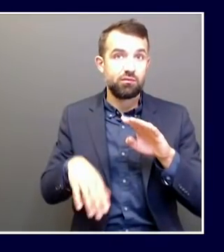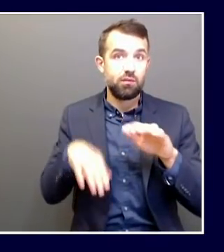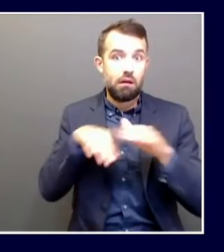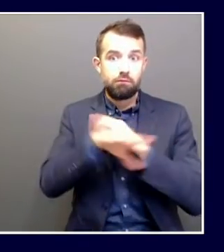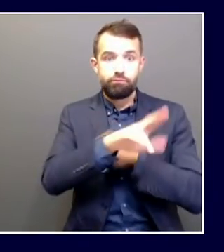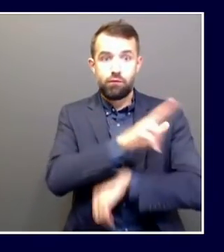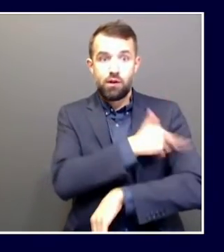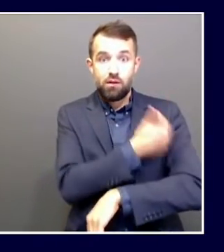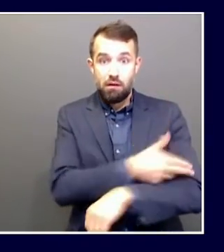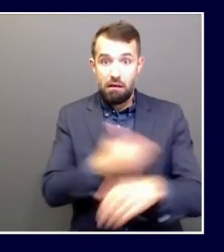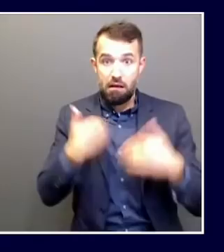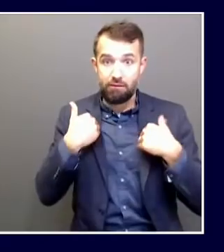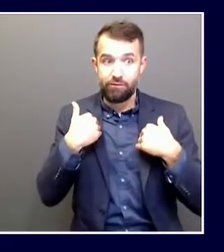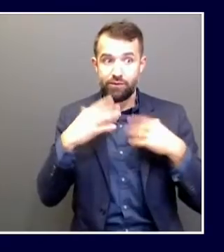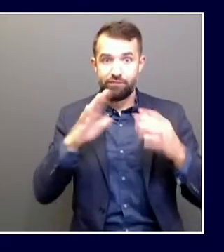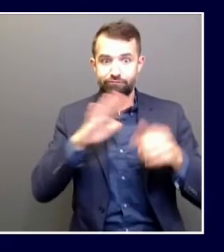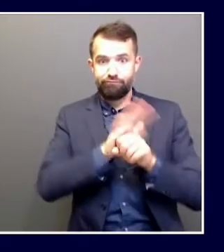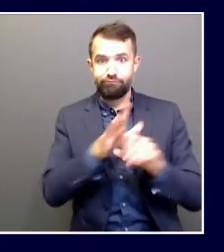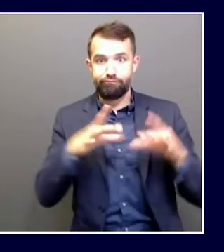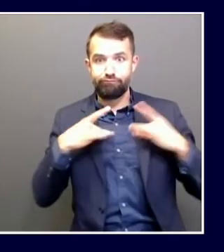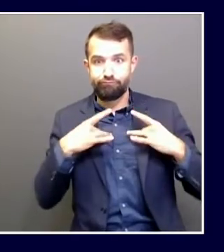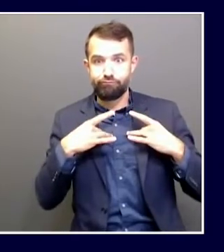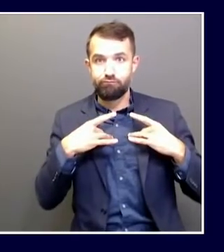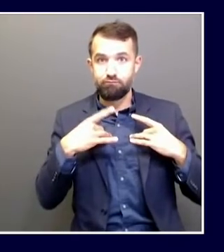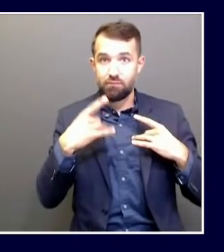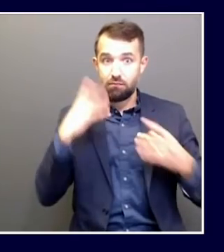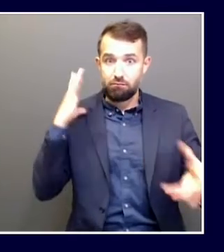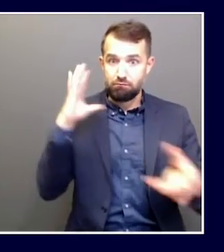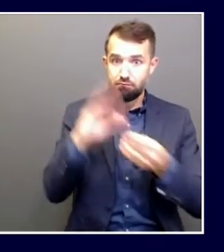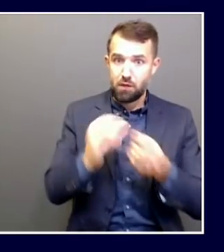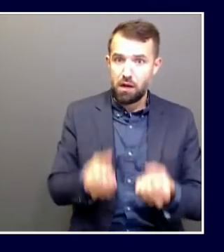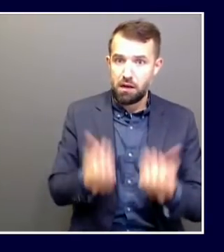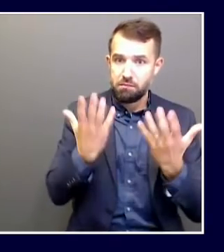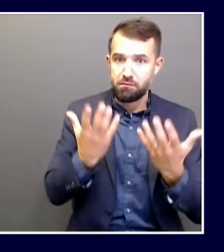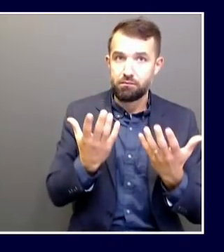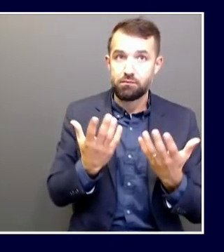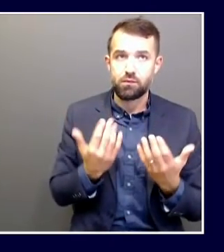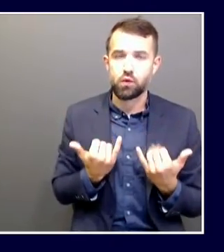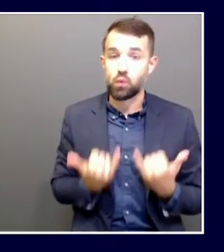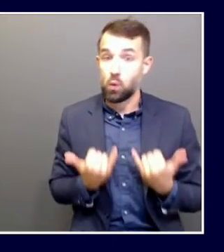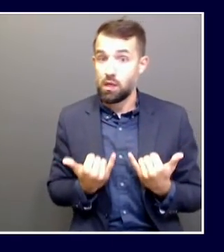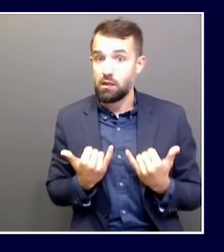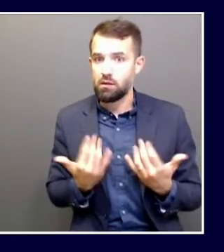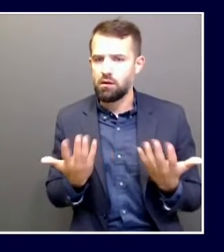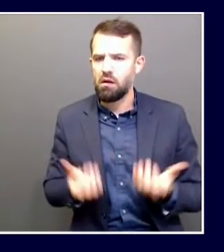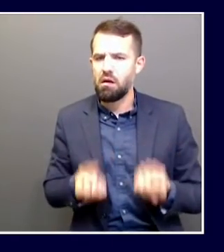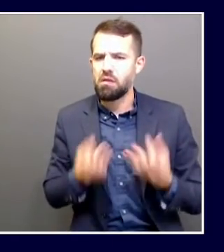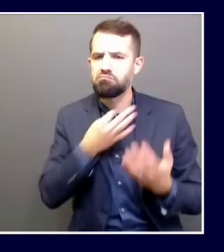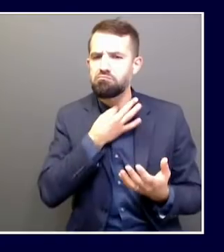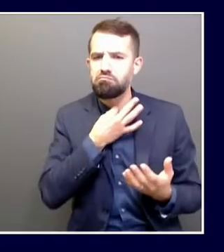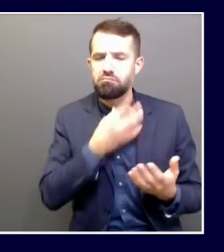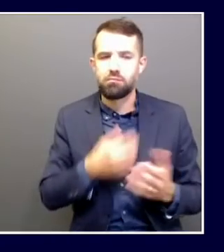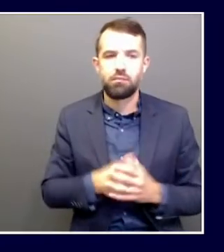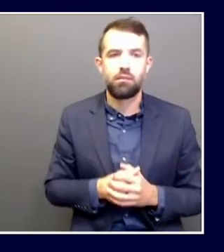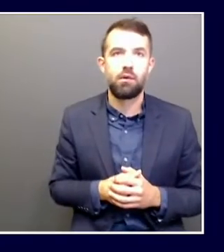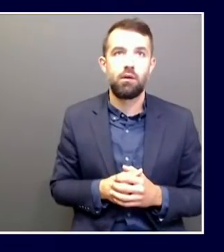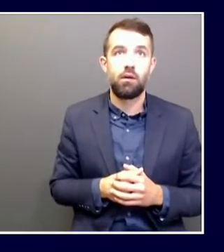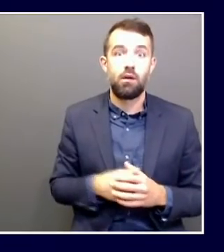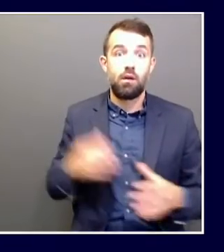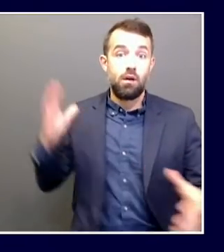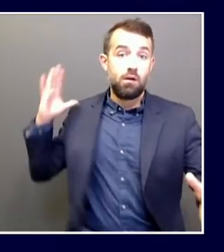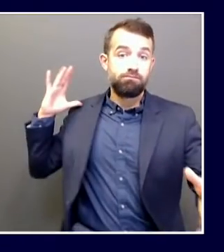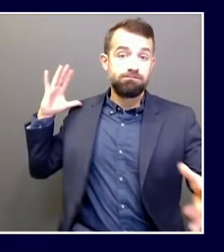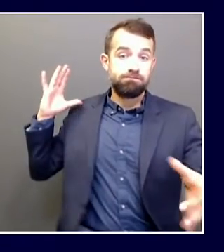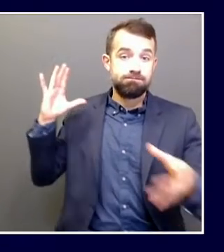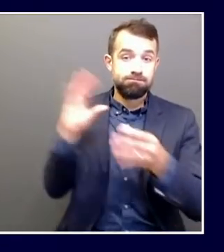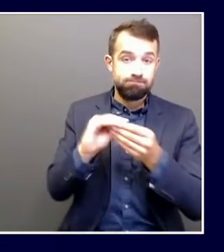how many are presently? Yep. So in terms of overall hospitalizations in the state of Maine,